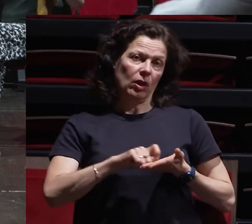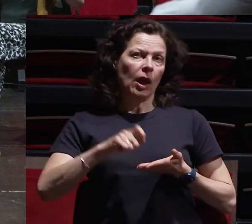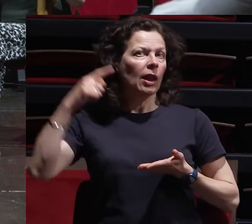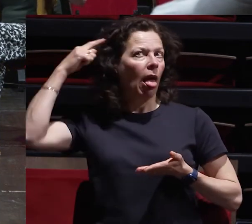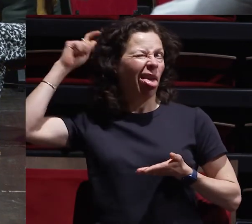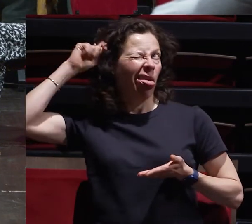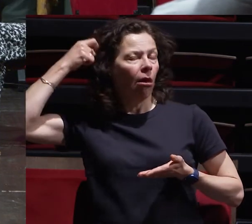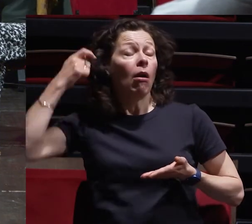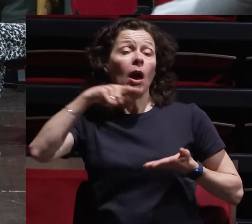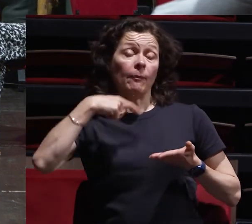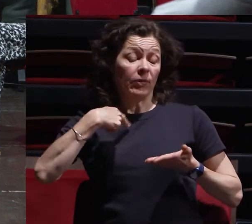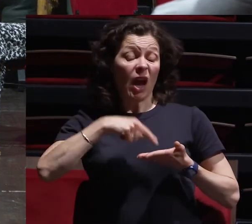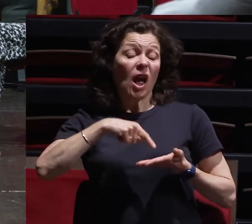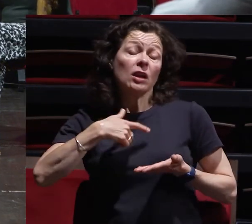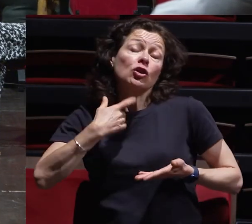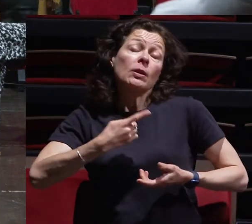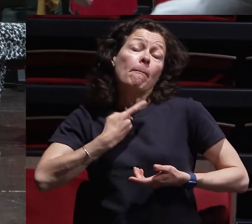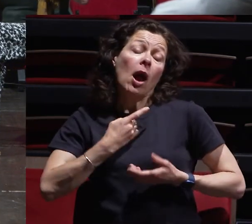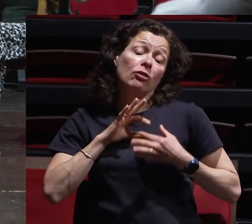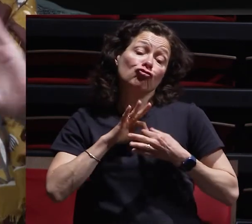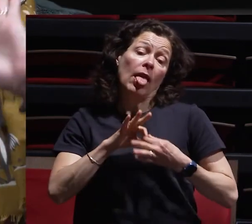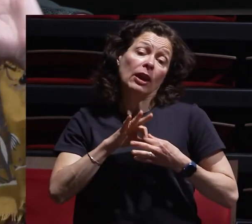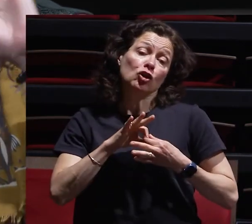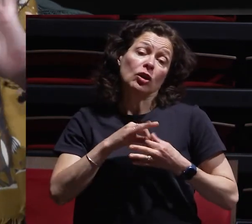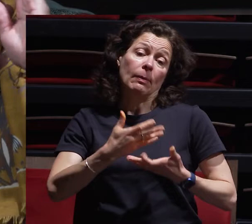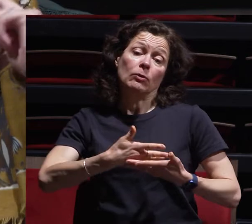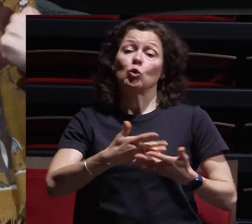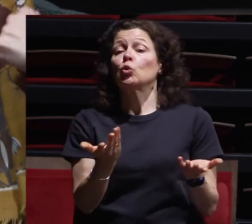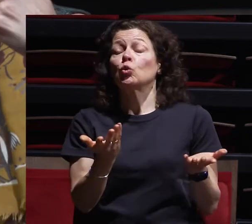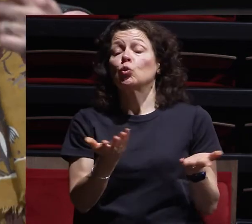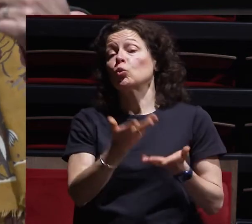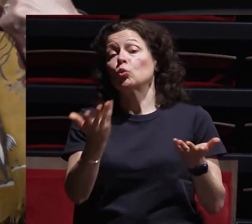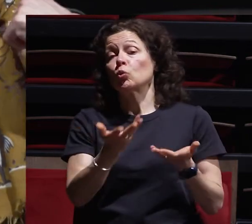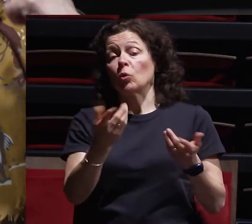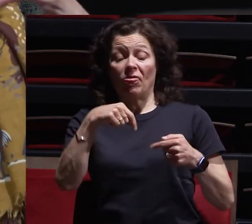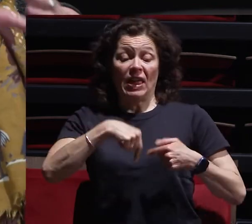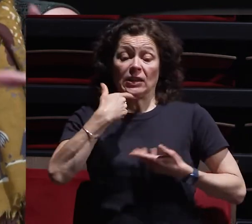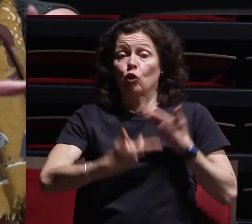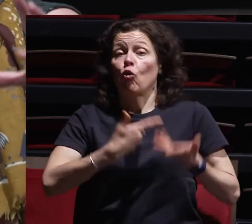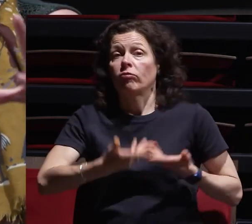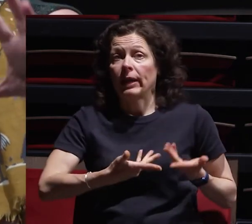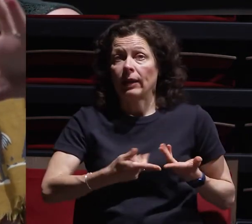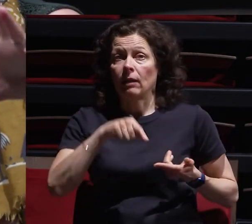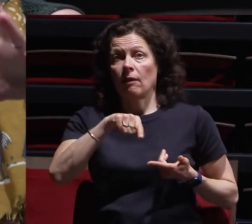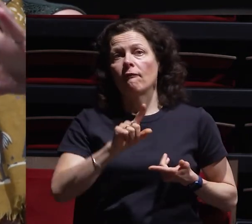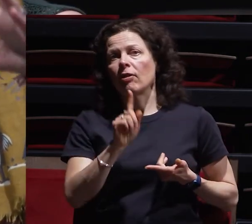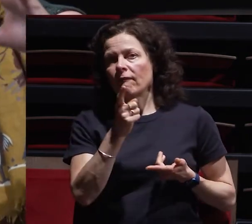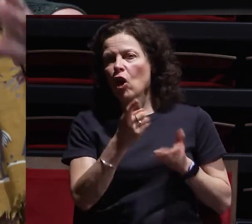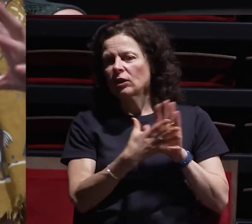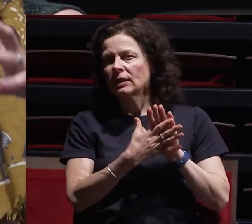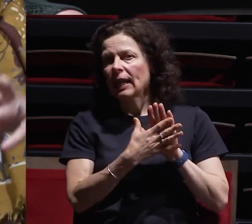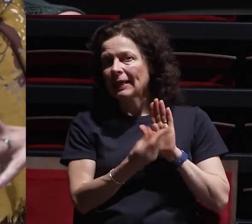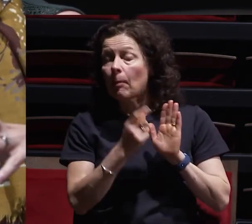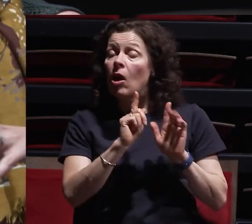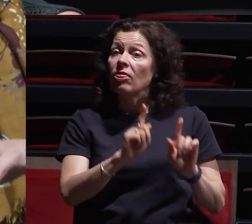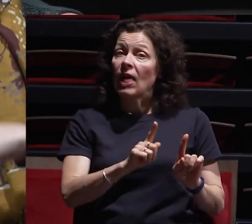and convince myself, like, turn something off in my brain that goes, this is all just about my relationship to